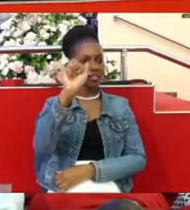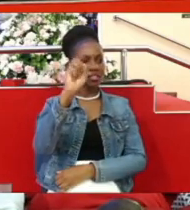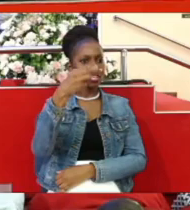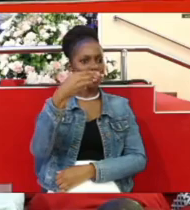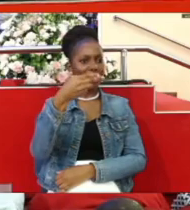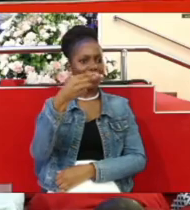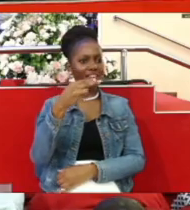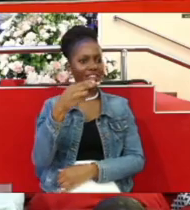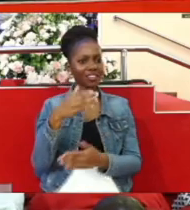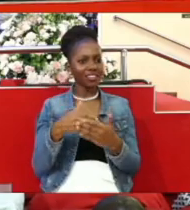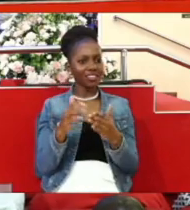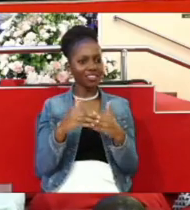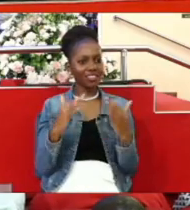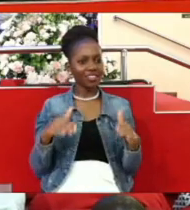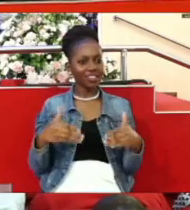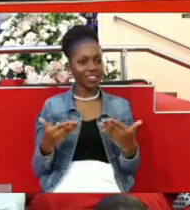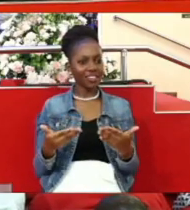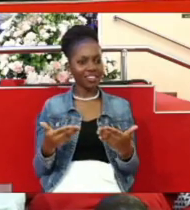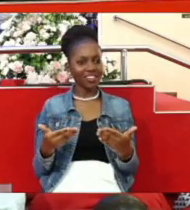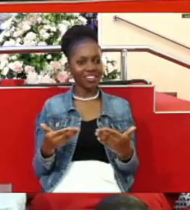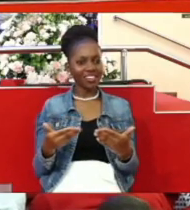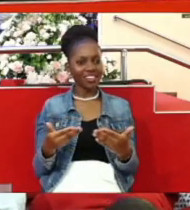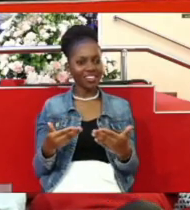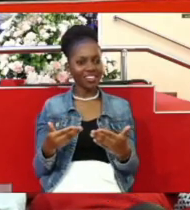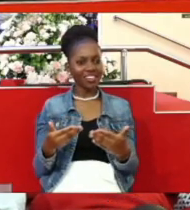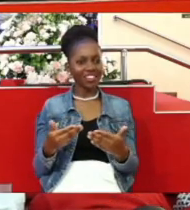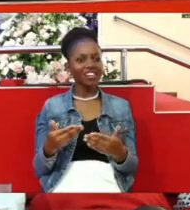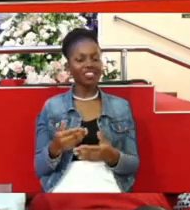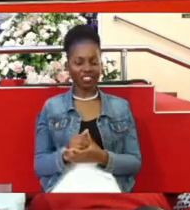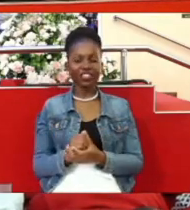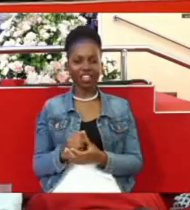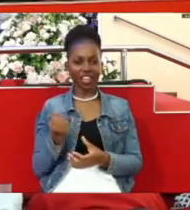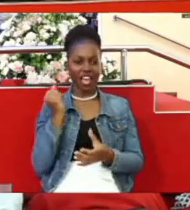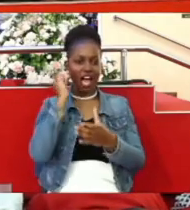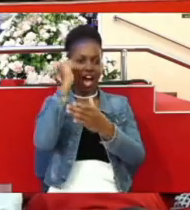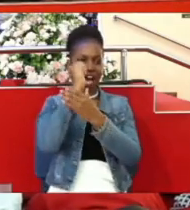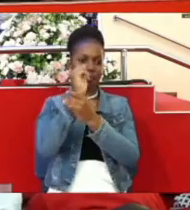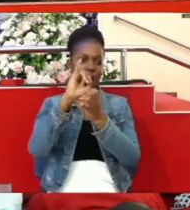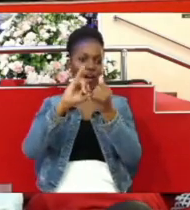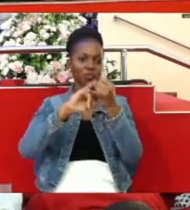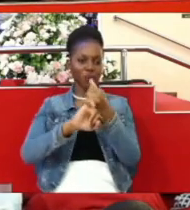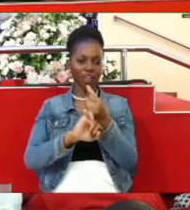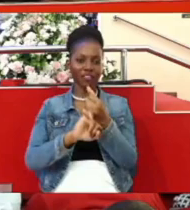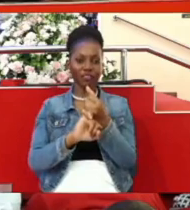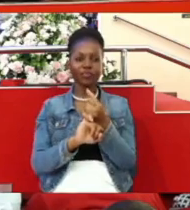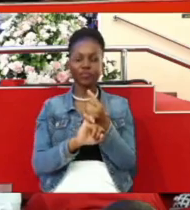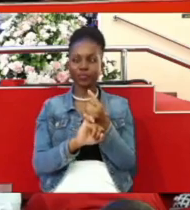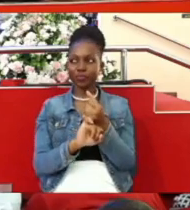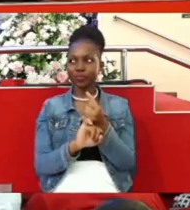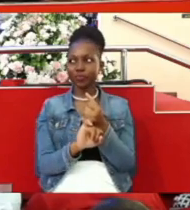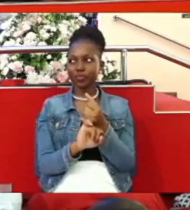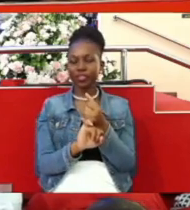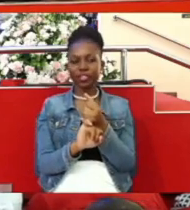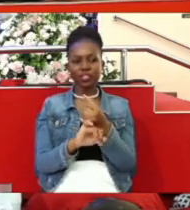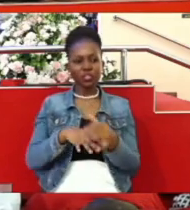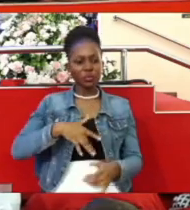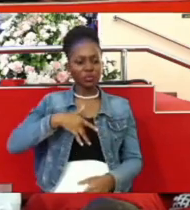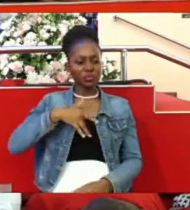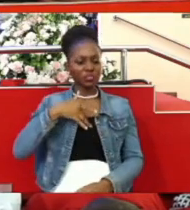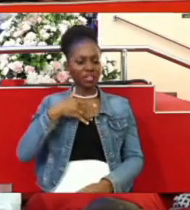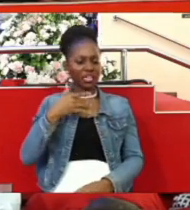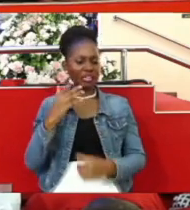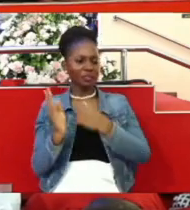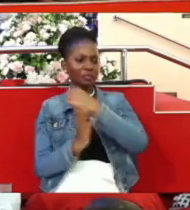times, it has not been possible. Na yeye amejaribu mara nyingi na hajaweza kushika mimba. And therefore again Sarah went to the husband.